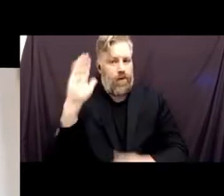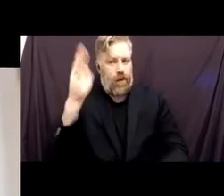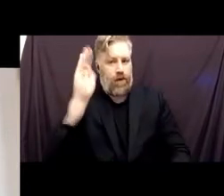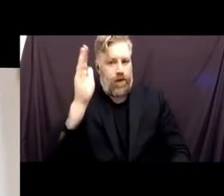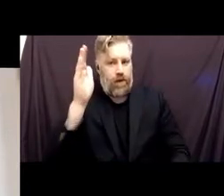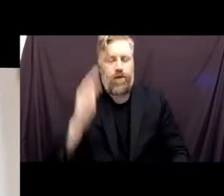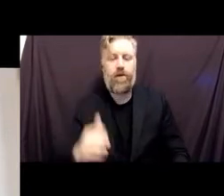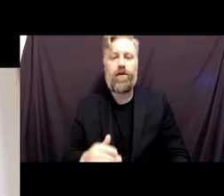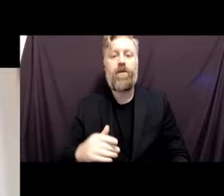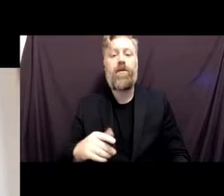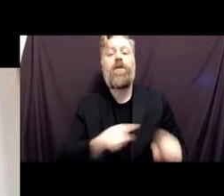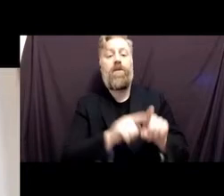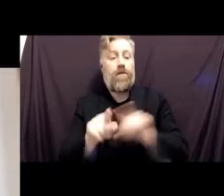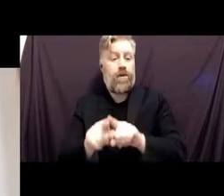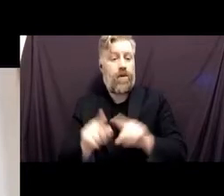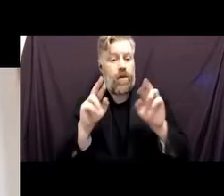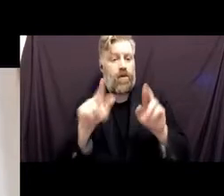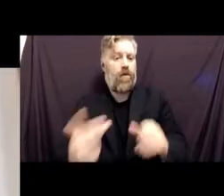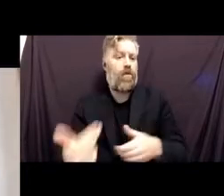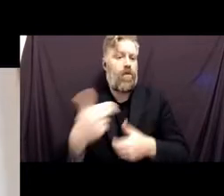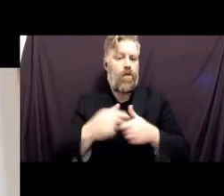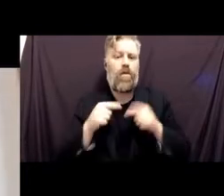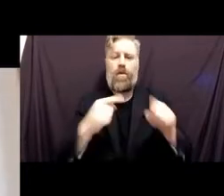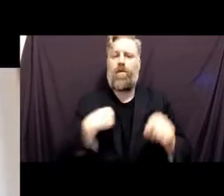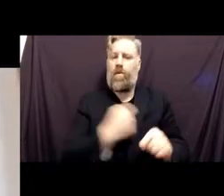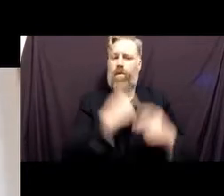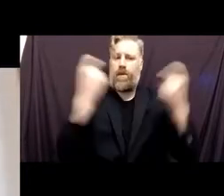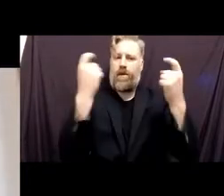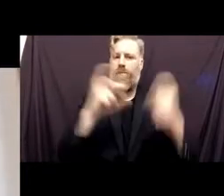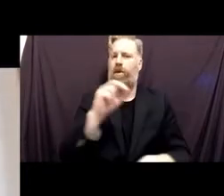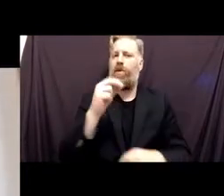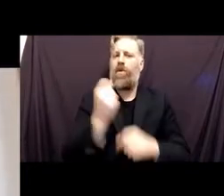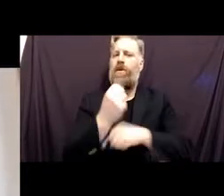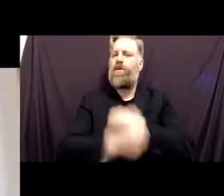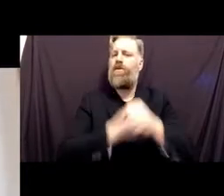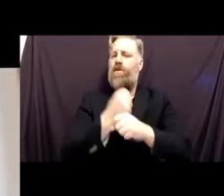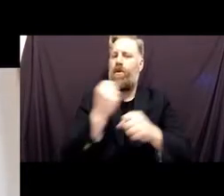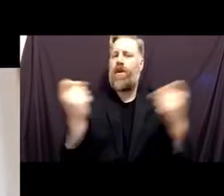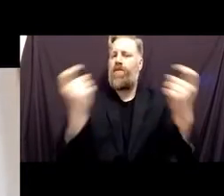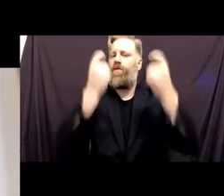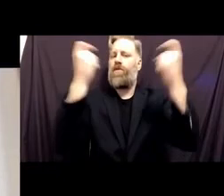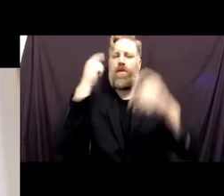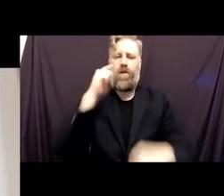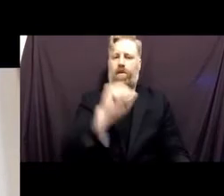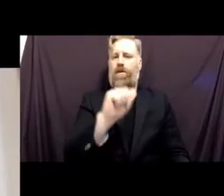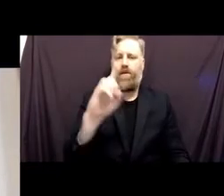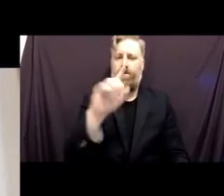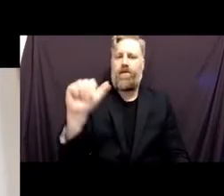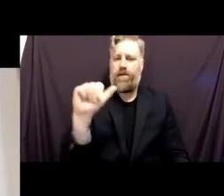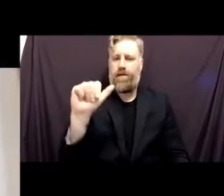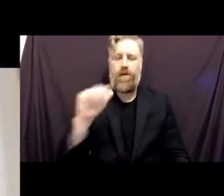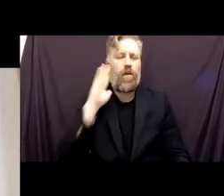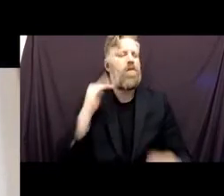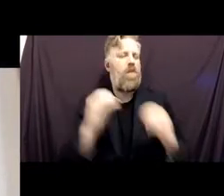continue to celebrate the 30th anniversary of the Americans with Disabilities Act. We'll have future presentations and programs in the next couple